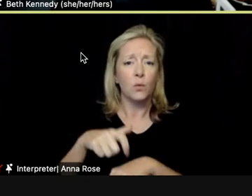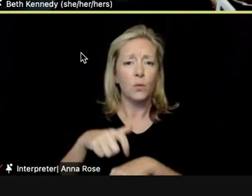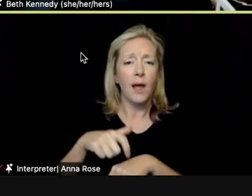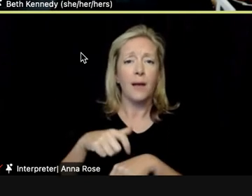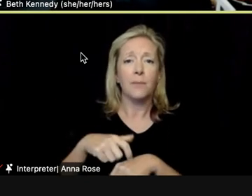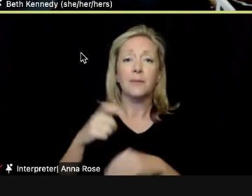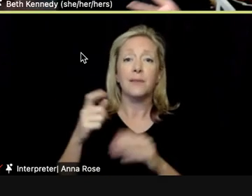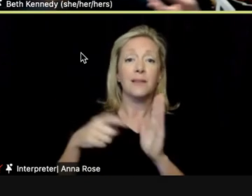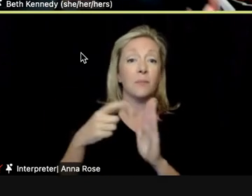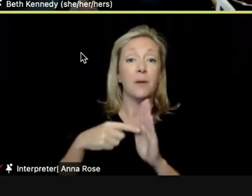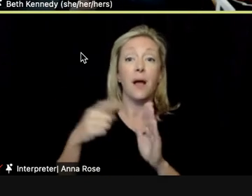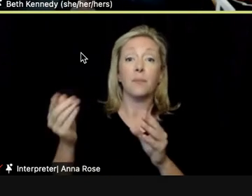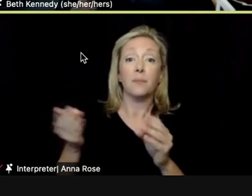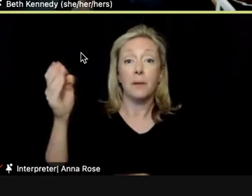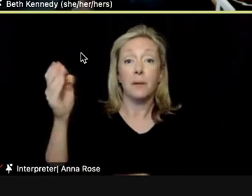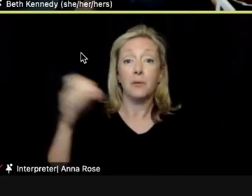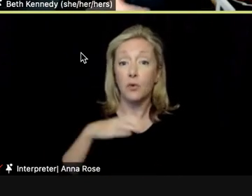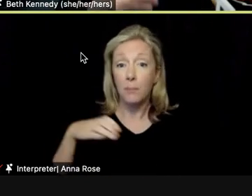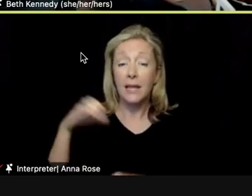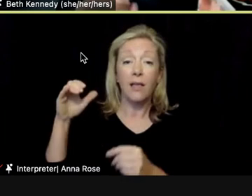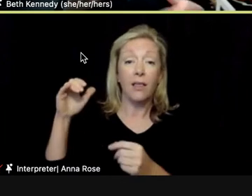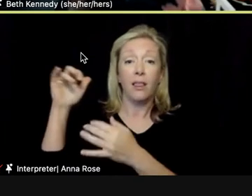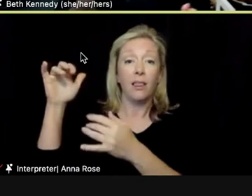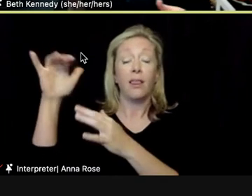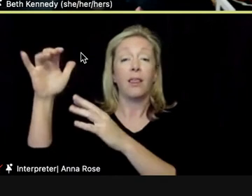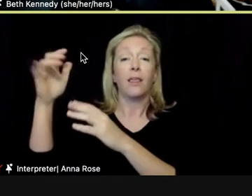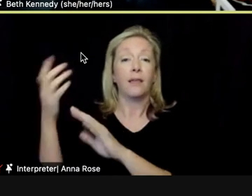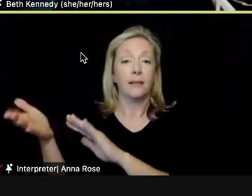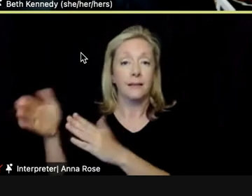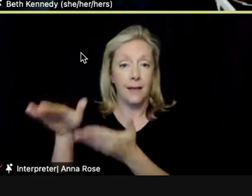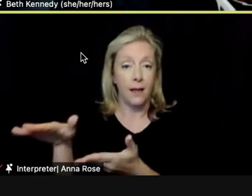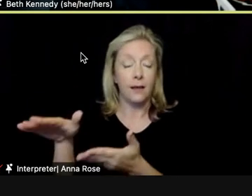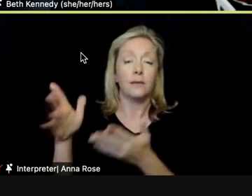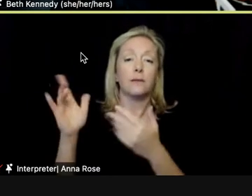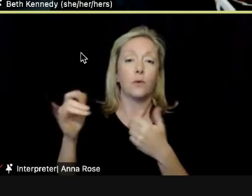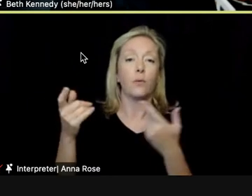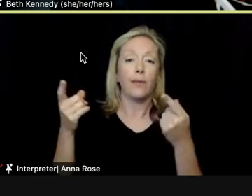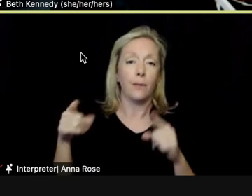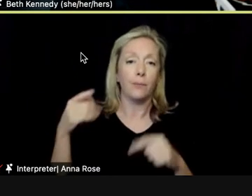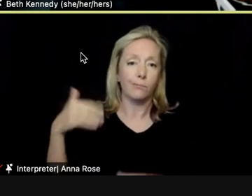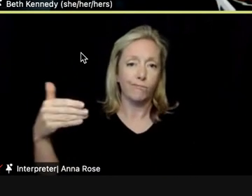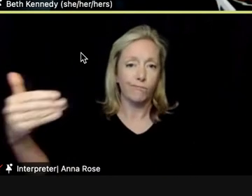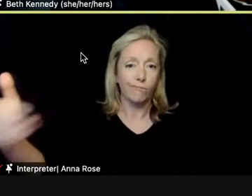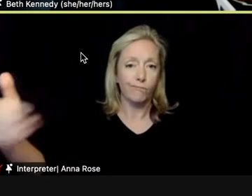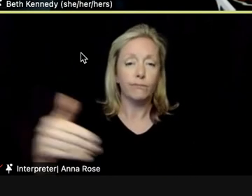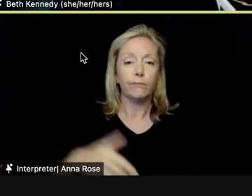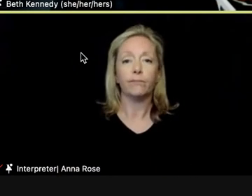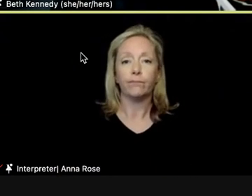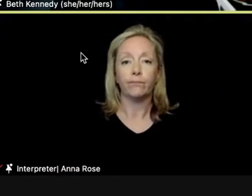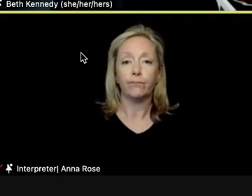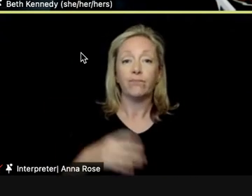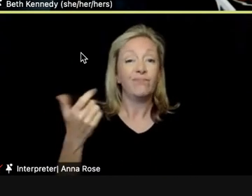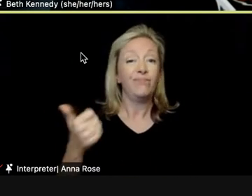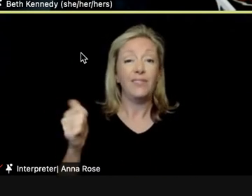gets nowhere. Then it has to be reintroduced, and it bounces around as new legislation